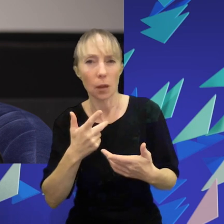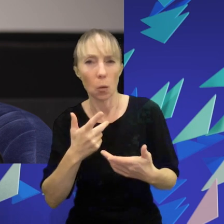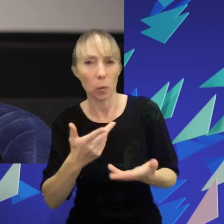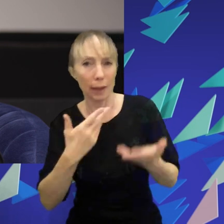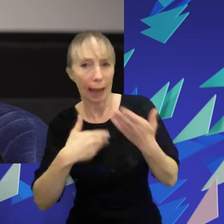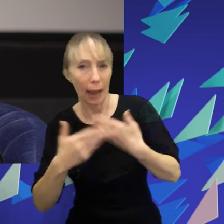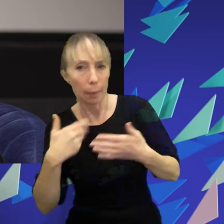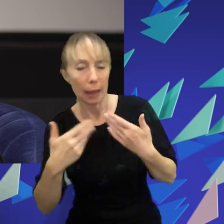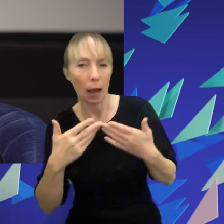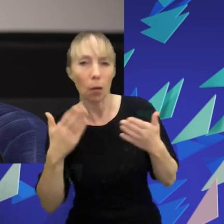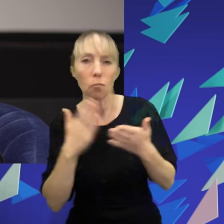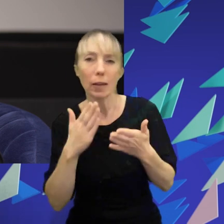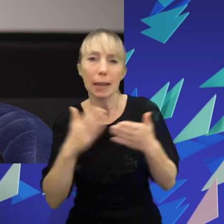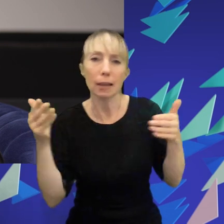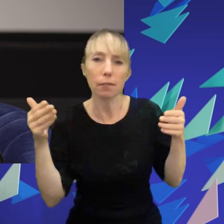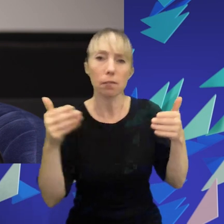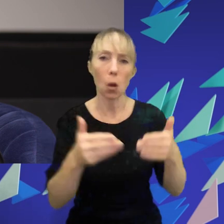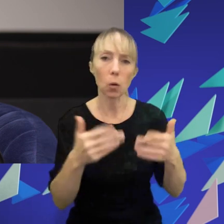much more kind of focused